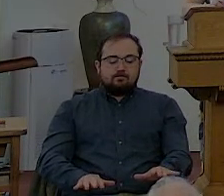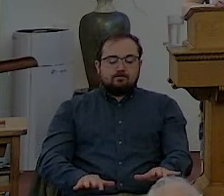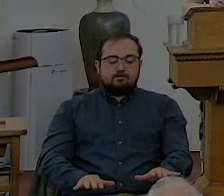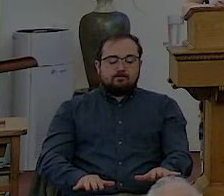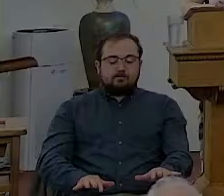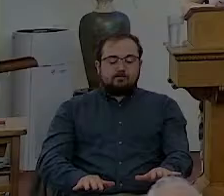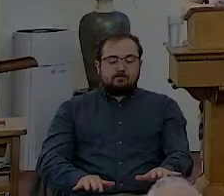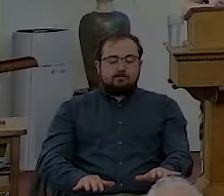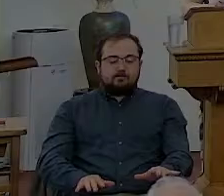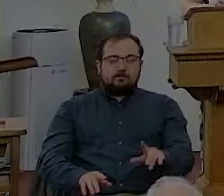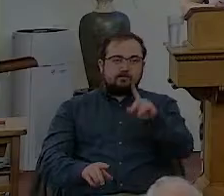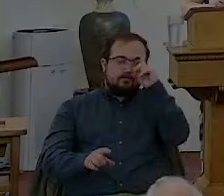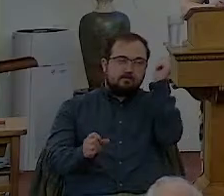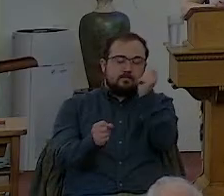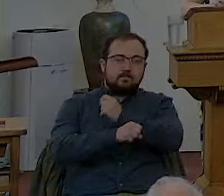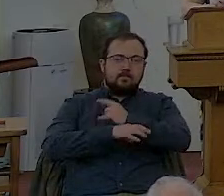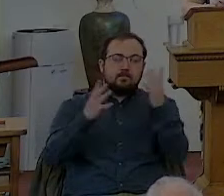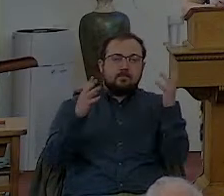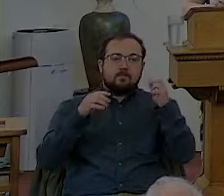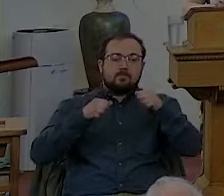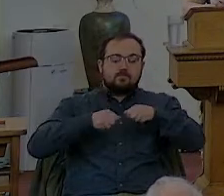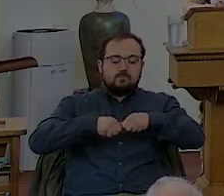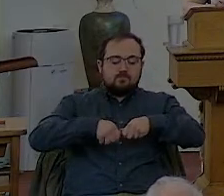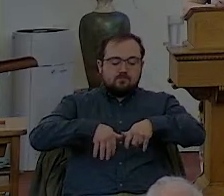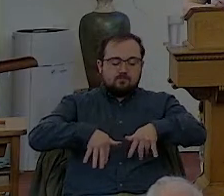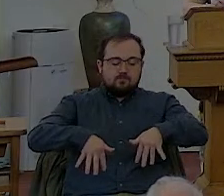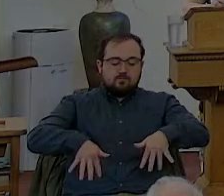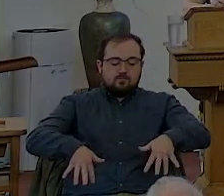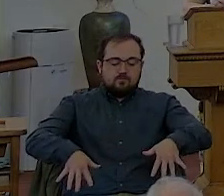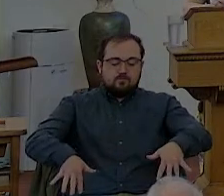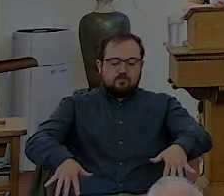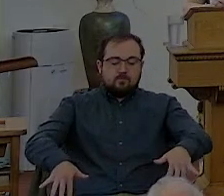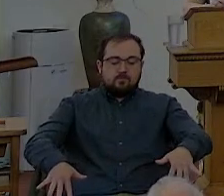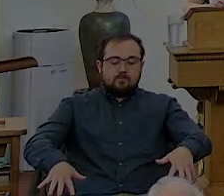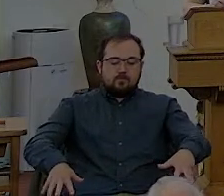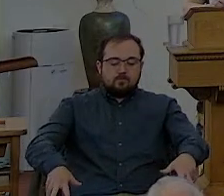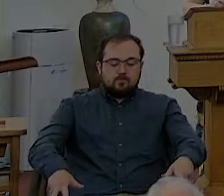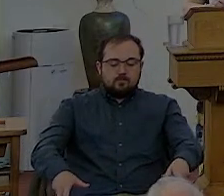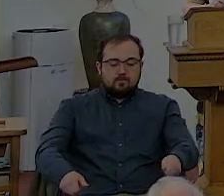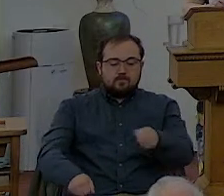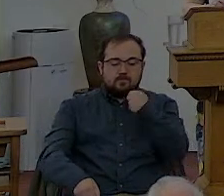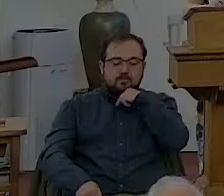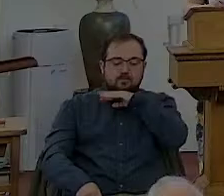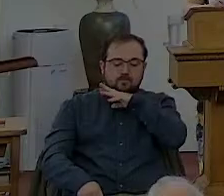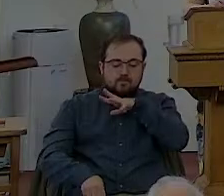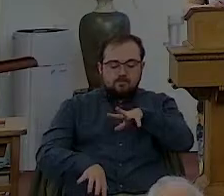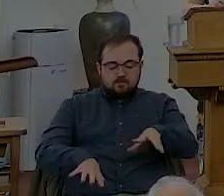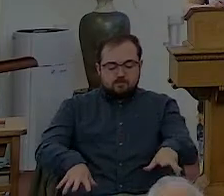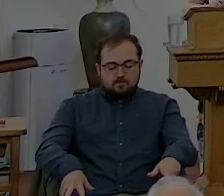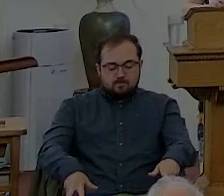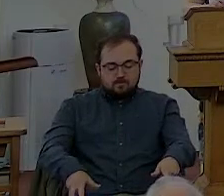toes, imagining roots stretching down into the soil.